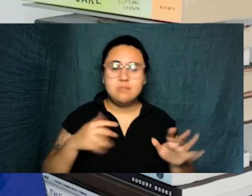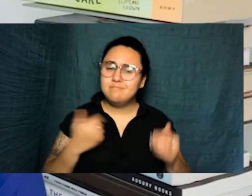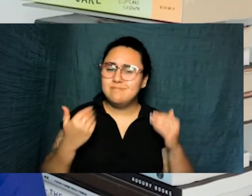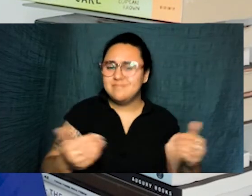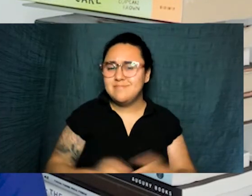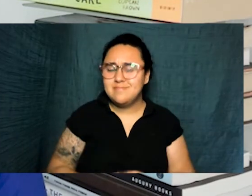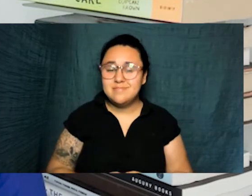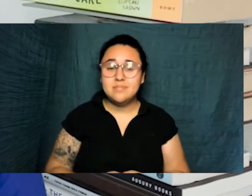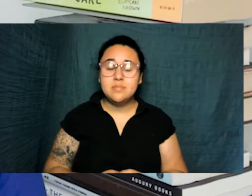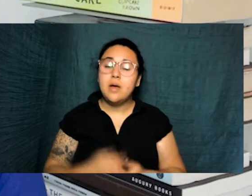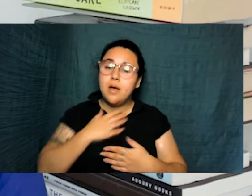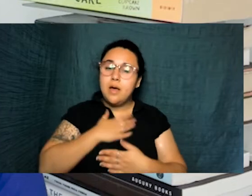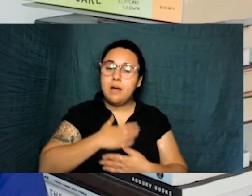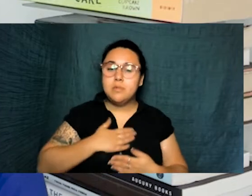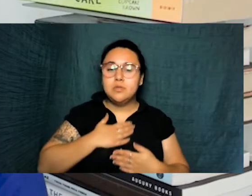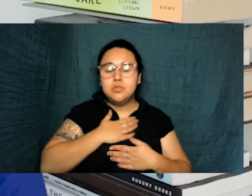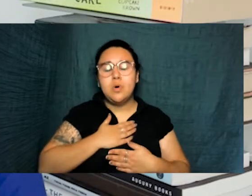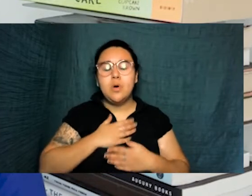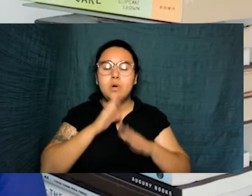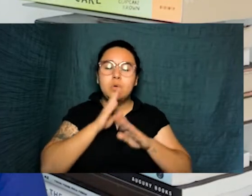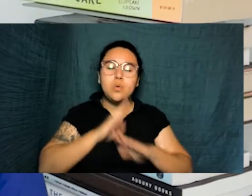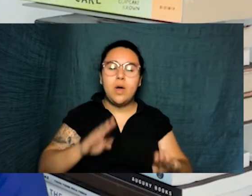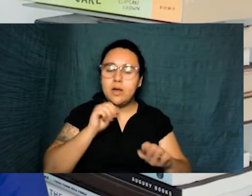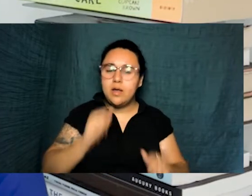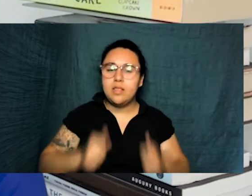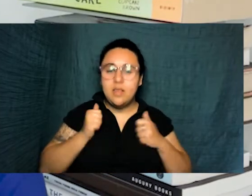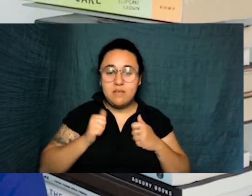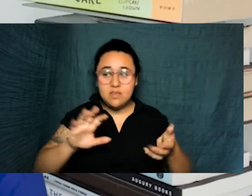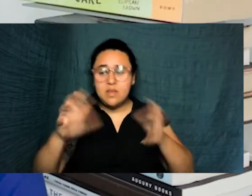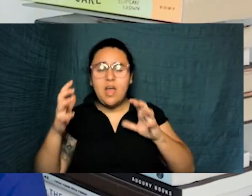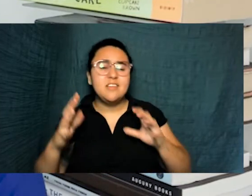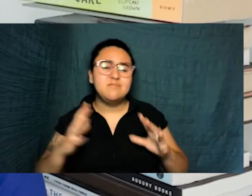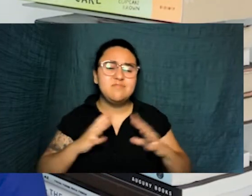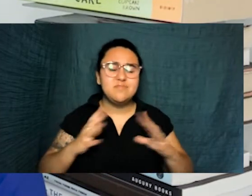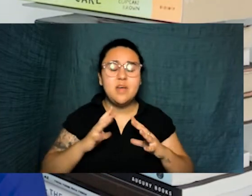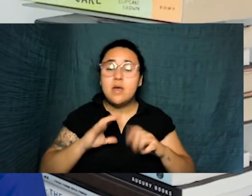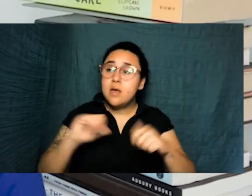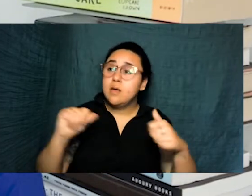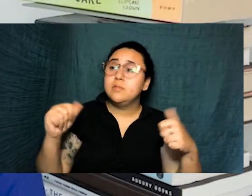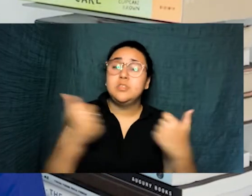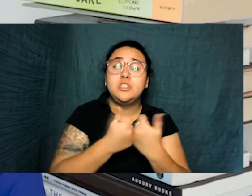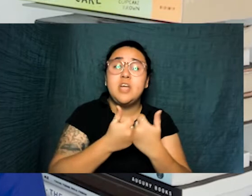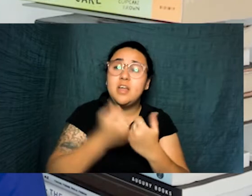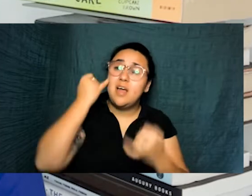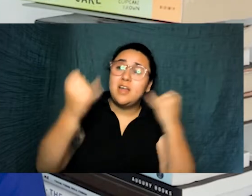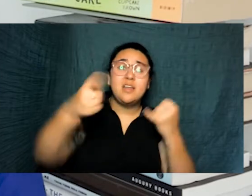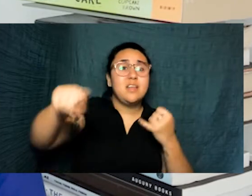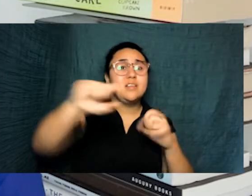enjoy solitude, but not live in it. I will challenge the idea of what society says my fate will